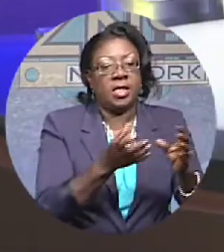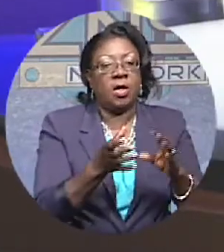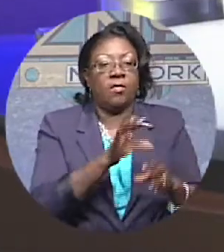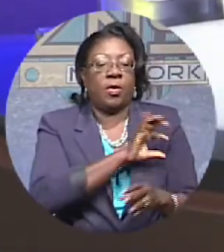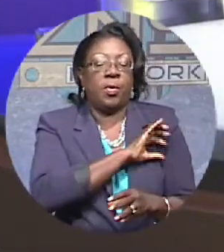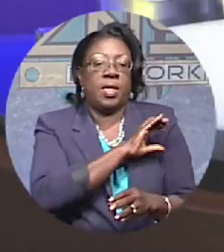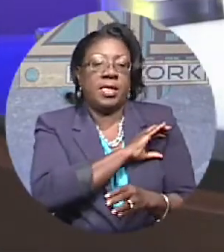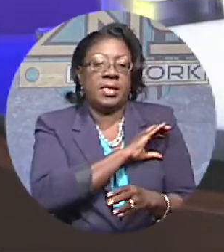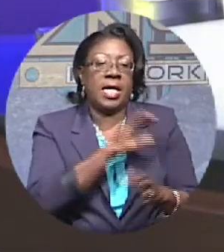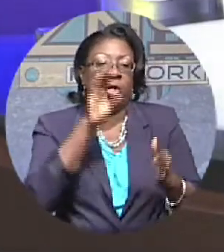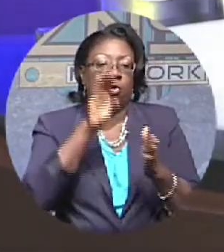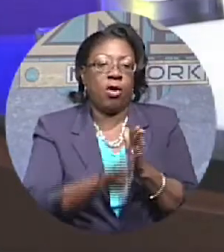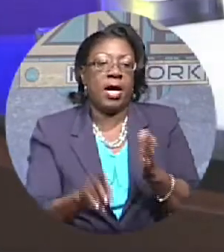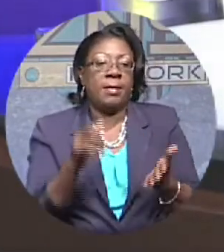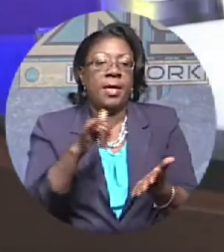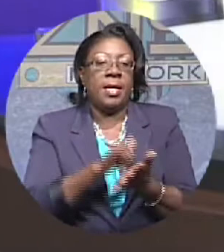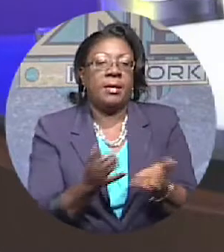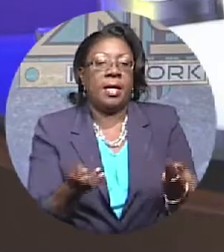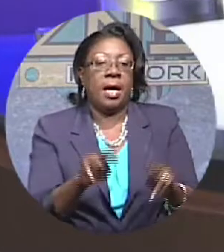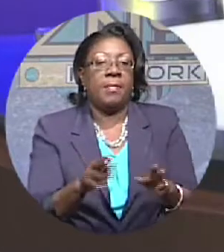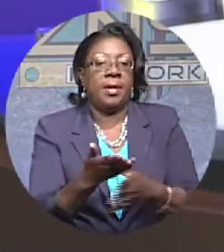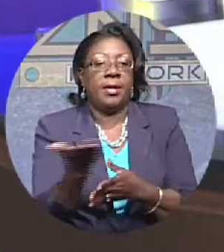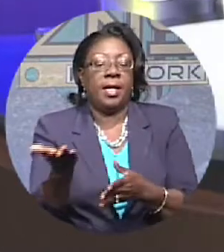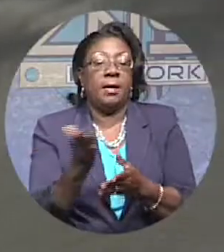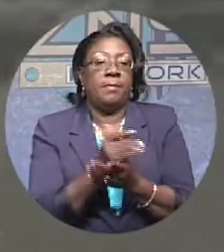crime that set off this morning's episode.